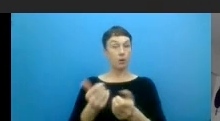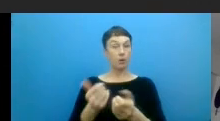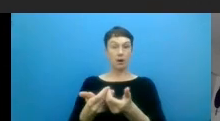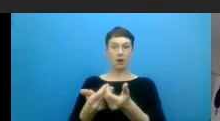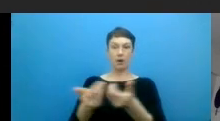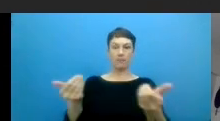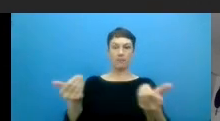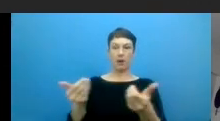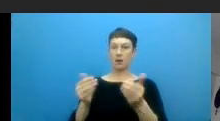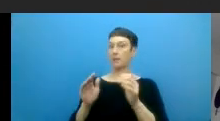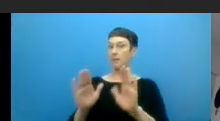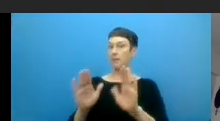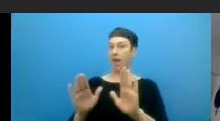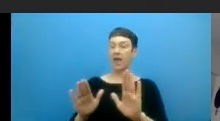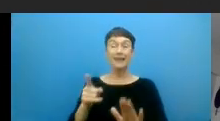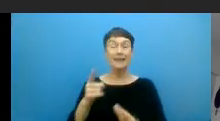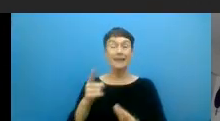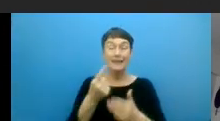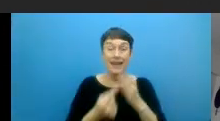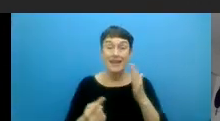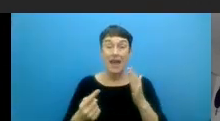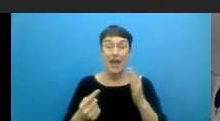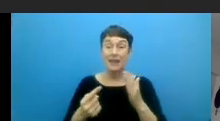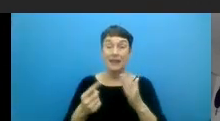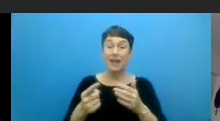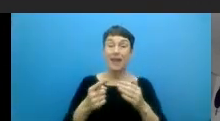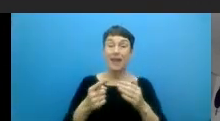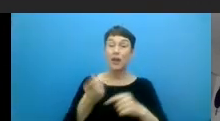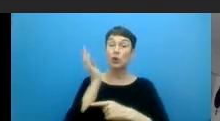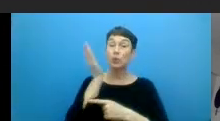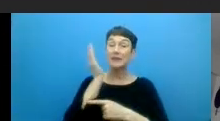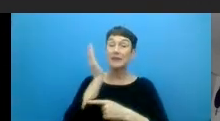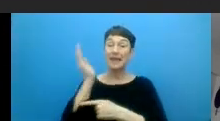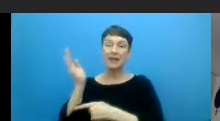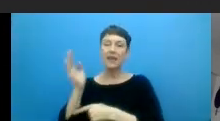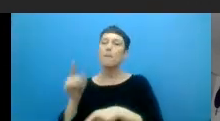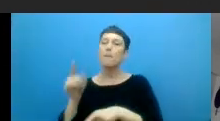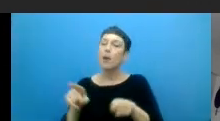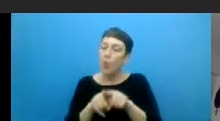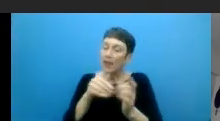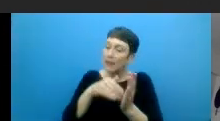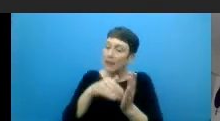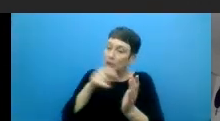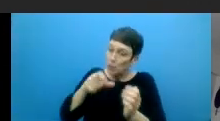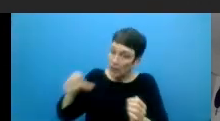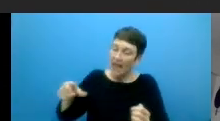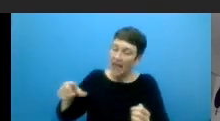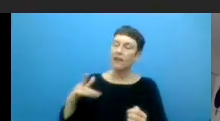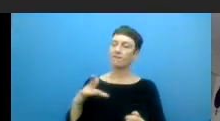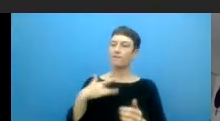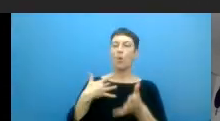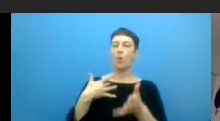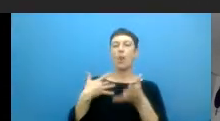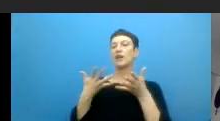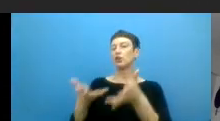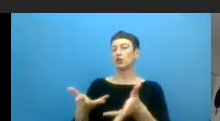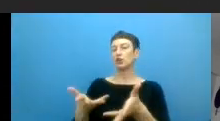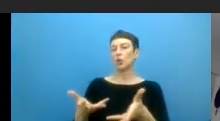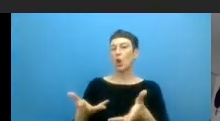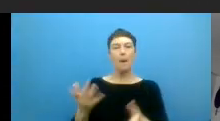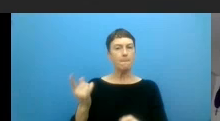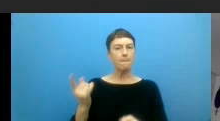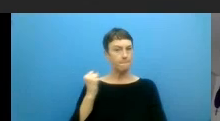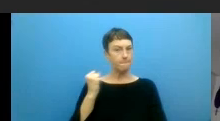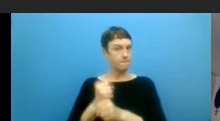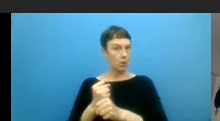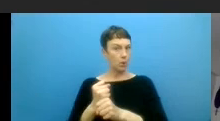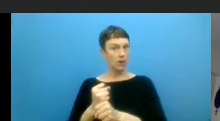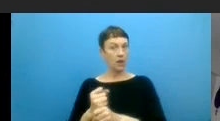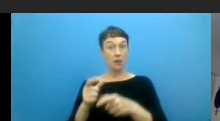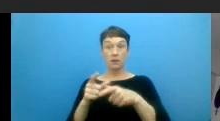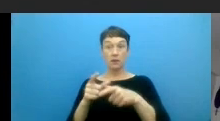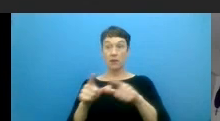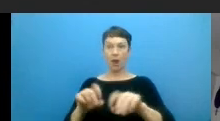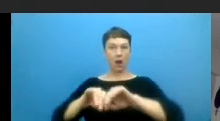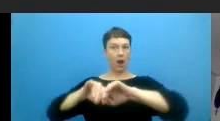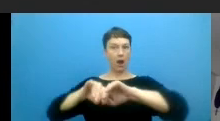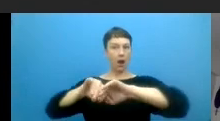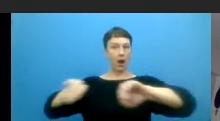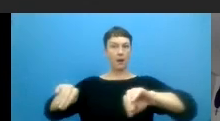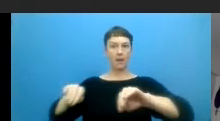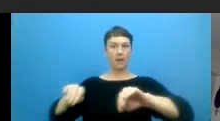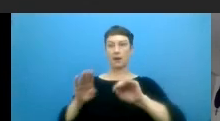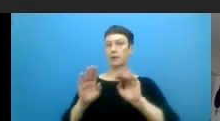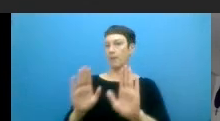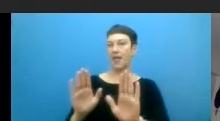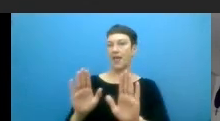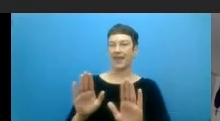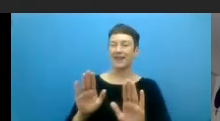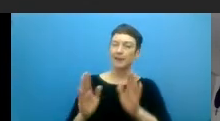among lecturers, it's very much a perception among students too, that I've seen in my research. So